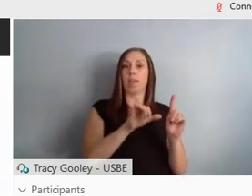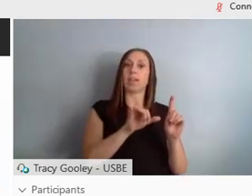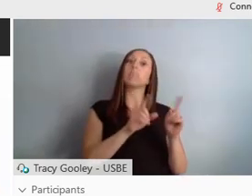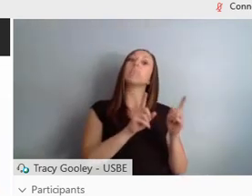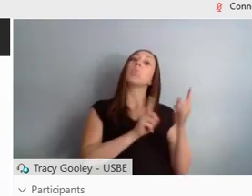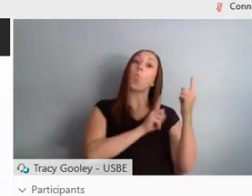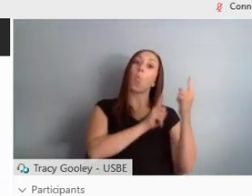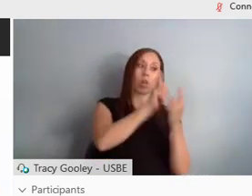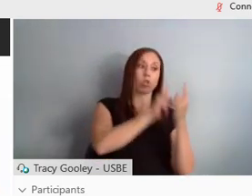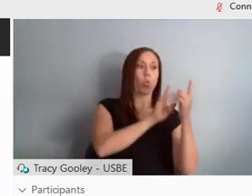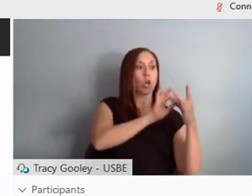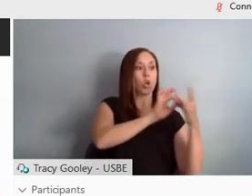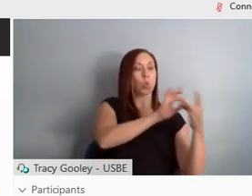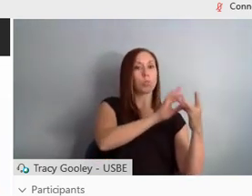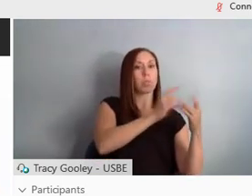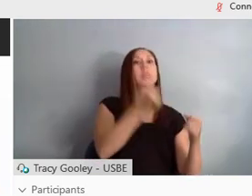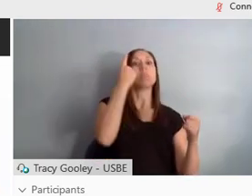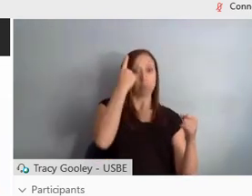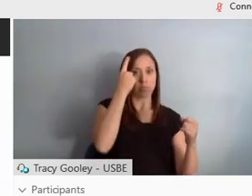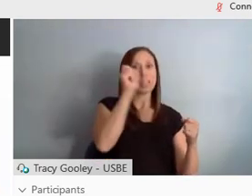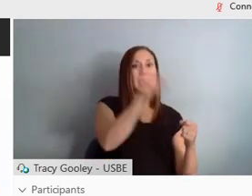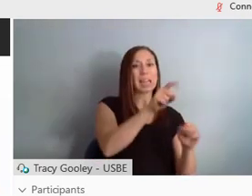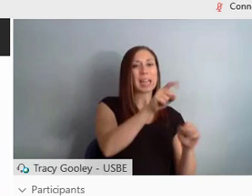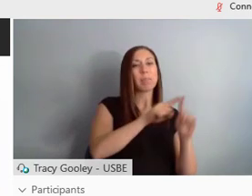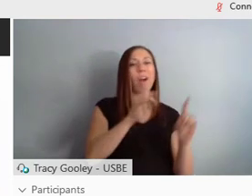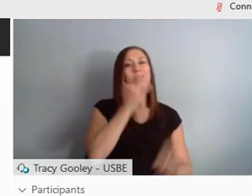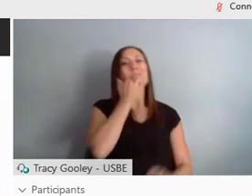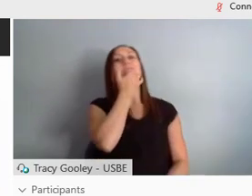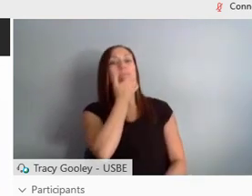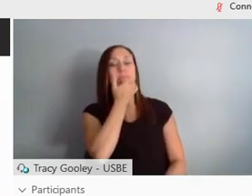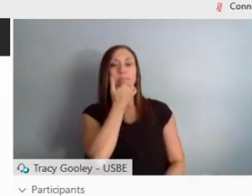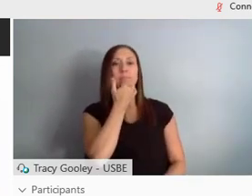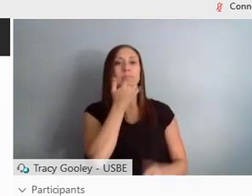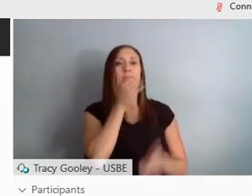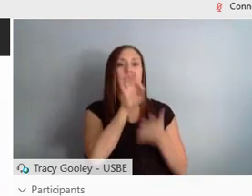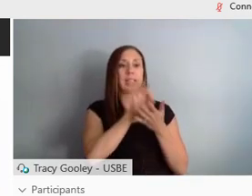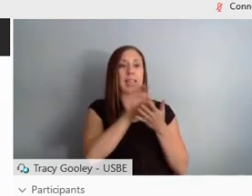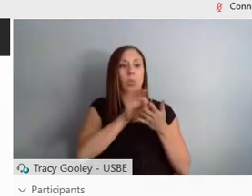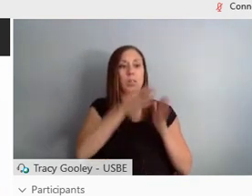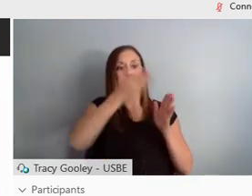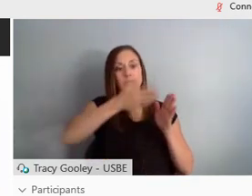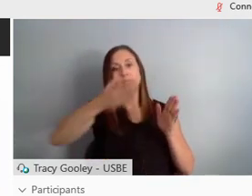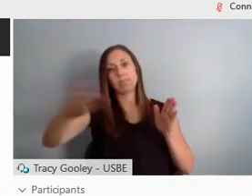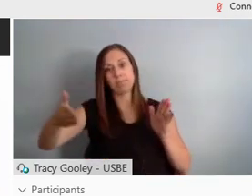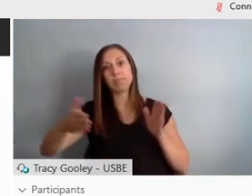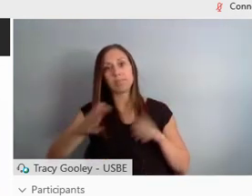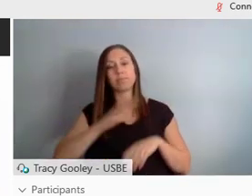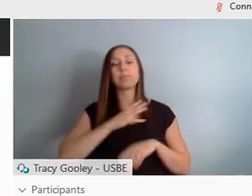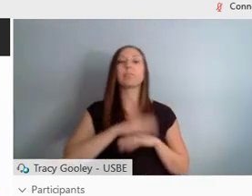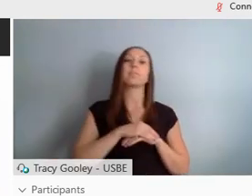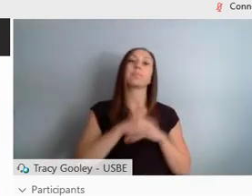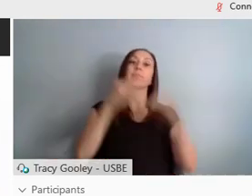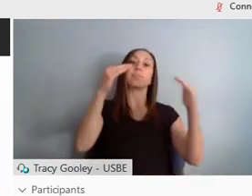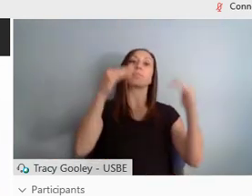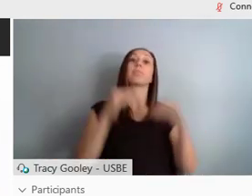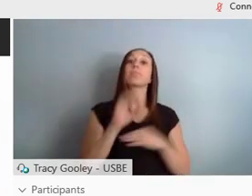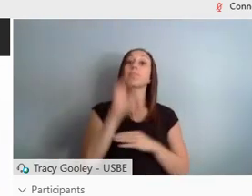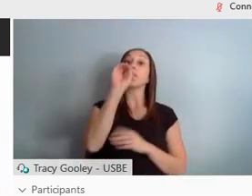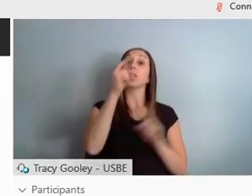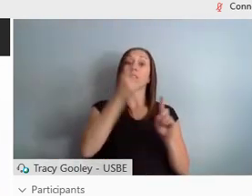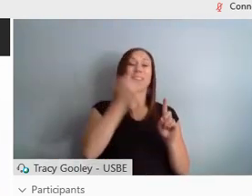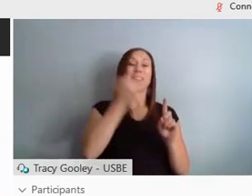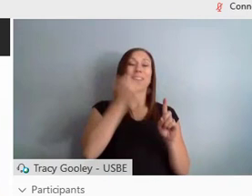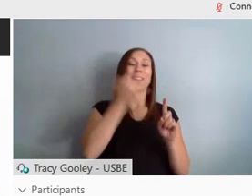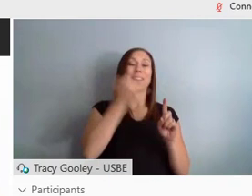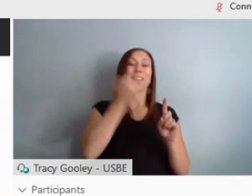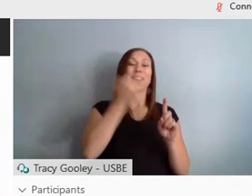used one-to-one correspondence, but they made a mistake in their counting. And then at 0 points if the student